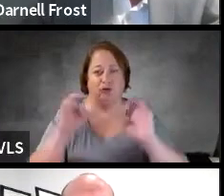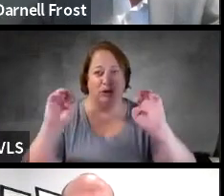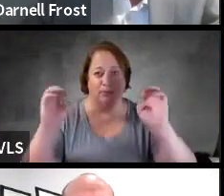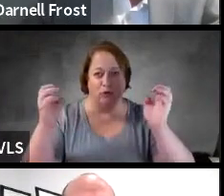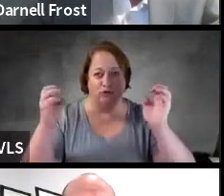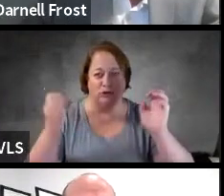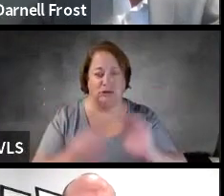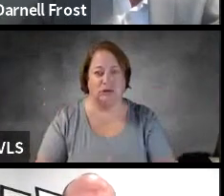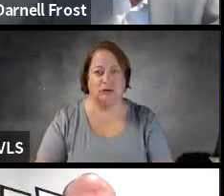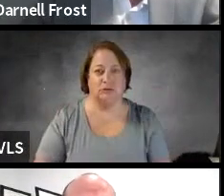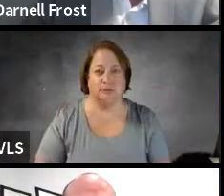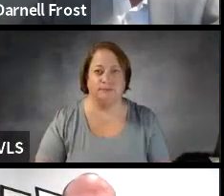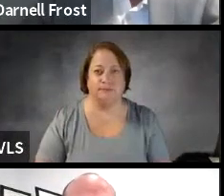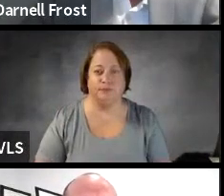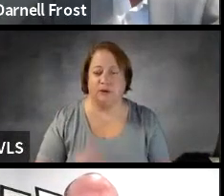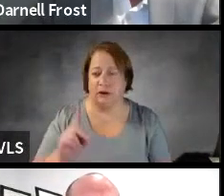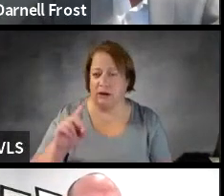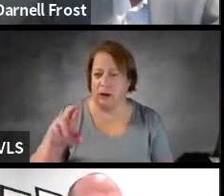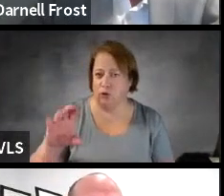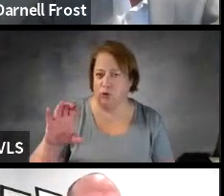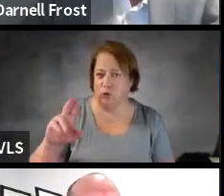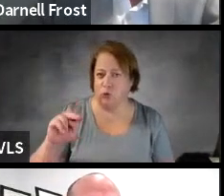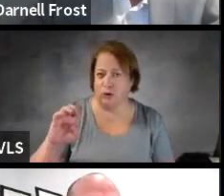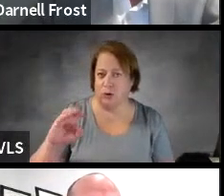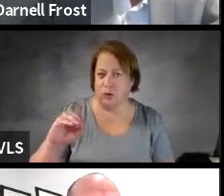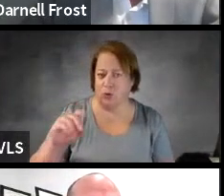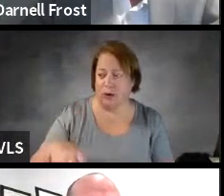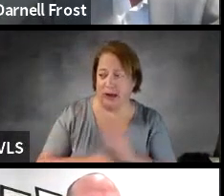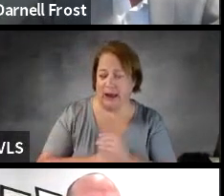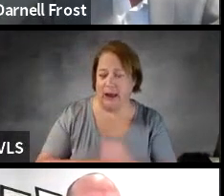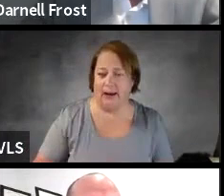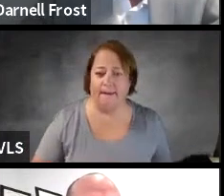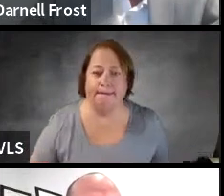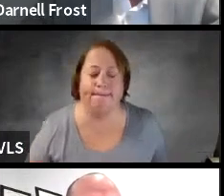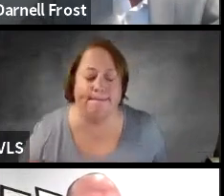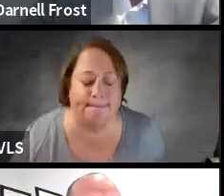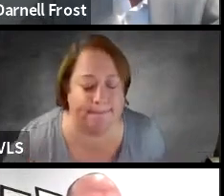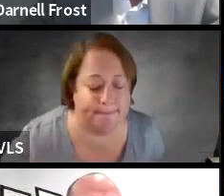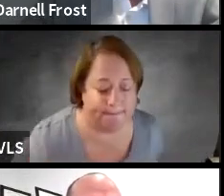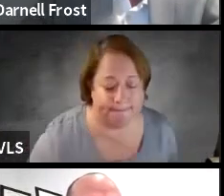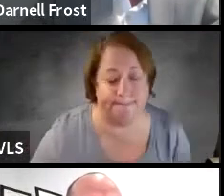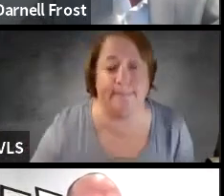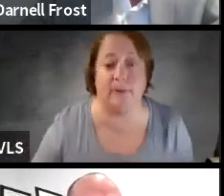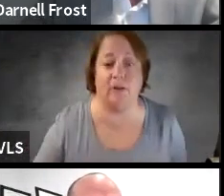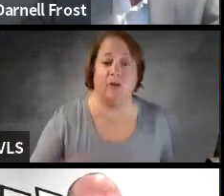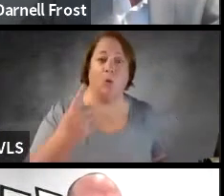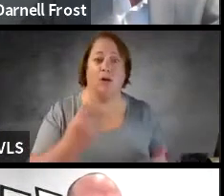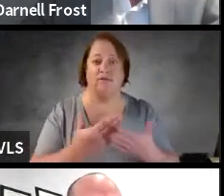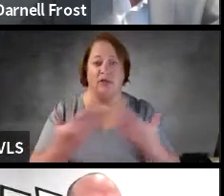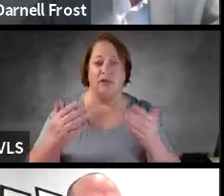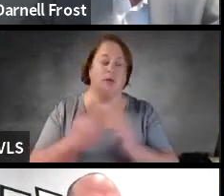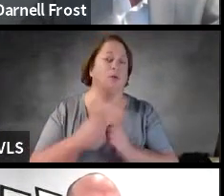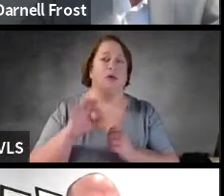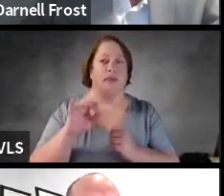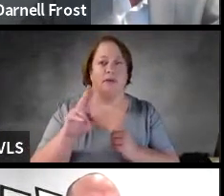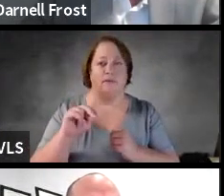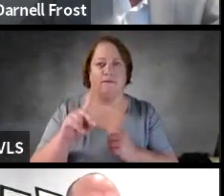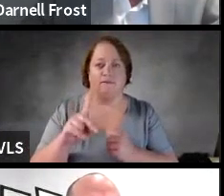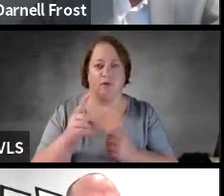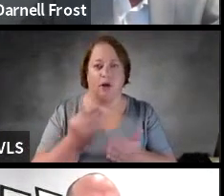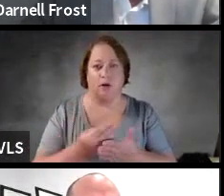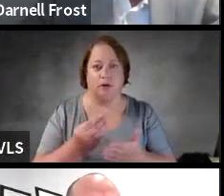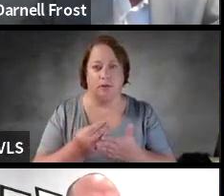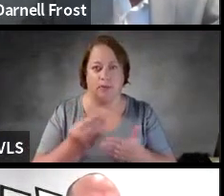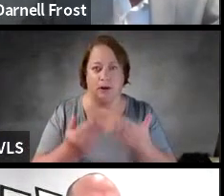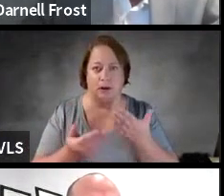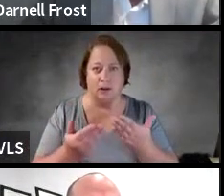emergencies. Dr. Cuneo, do you want to add into anything? Yes. One of the things on the fund balance is when this